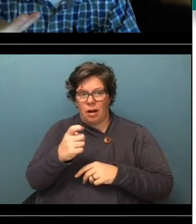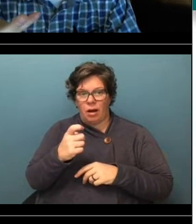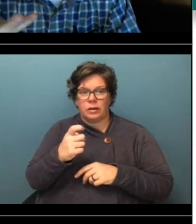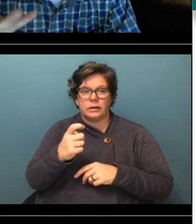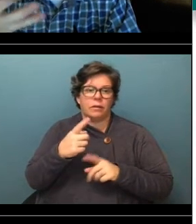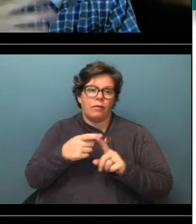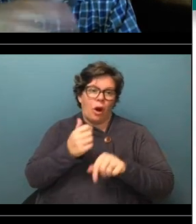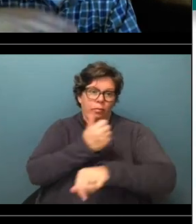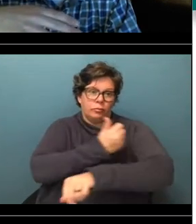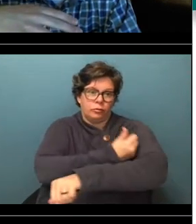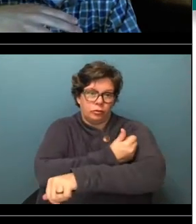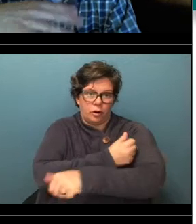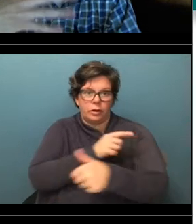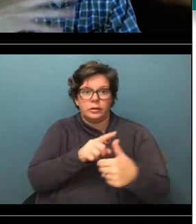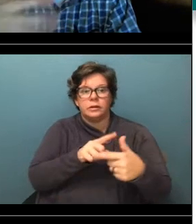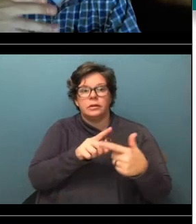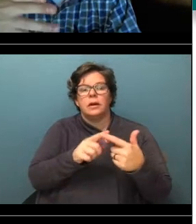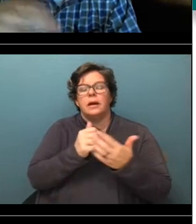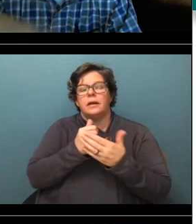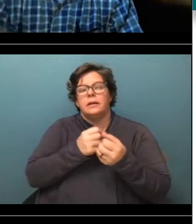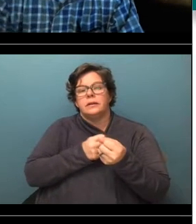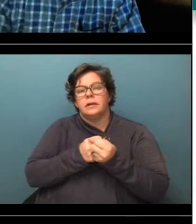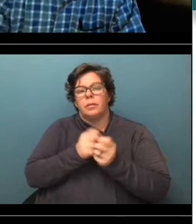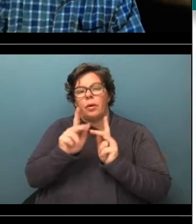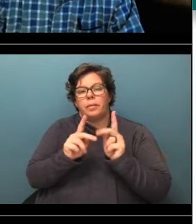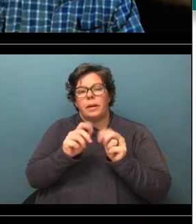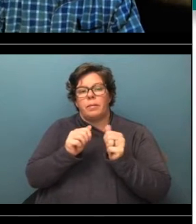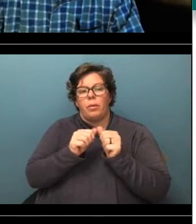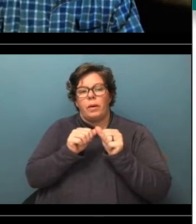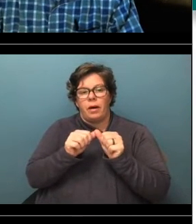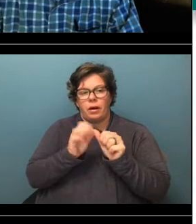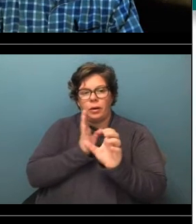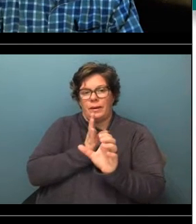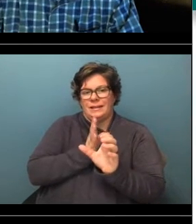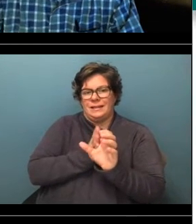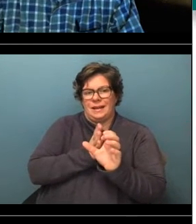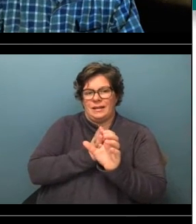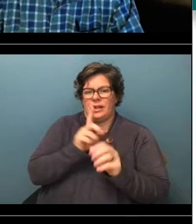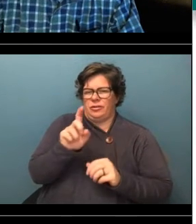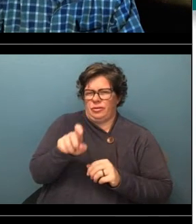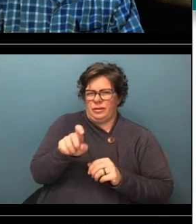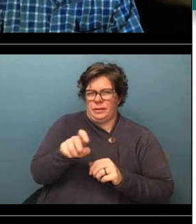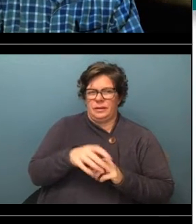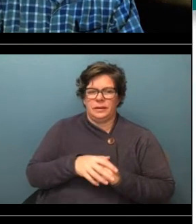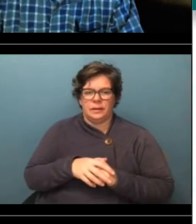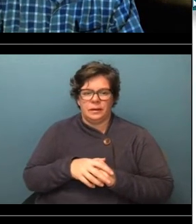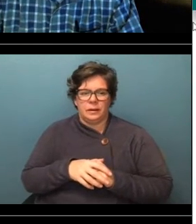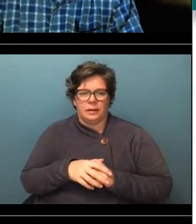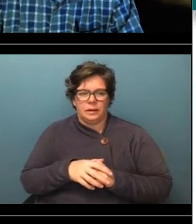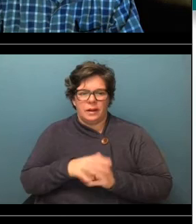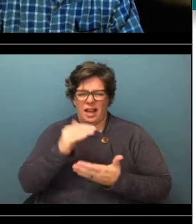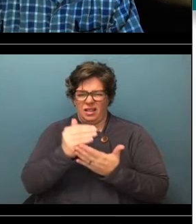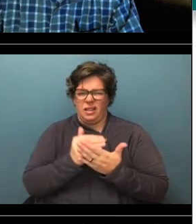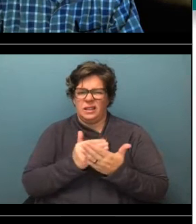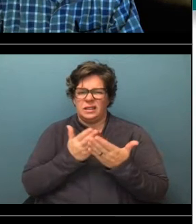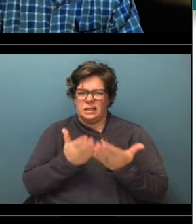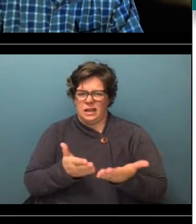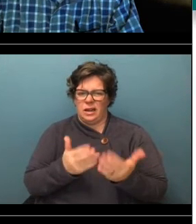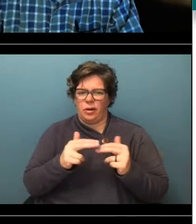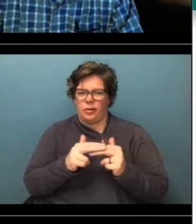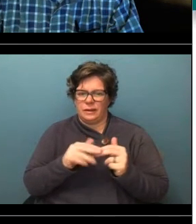substances, as well as support individuals with ongoing psychiatric needs. And once again, I have listed here